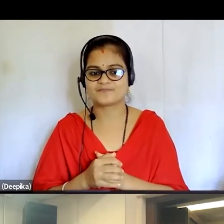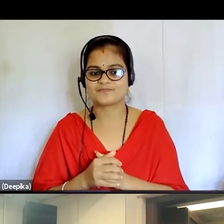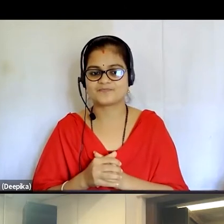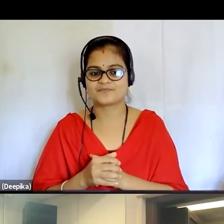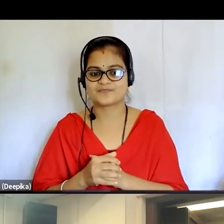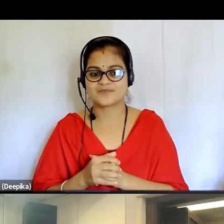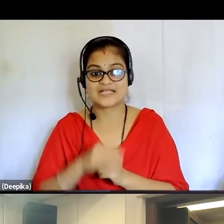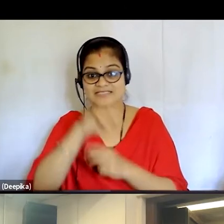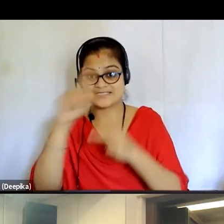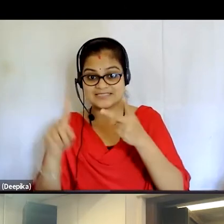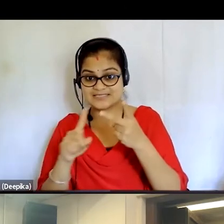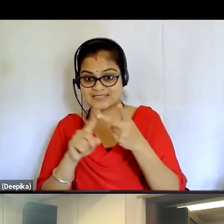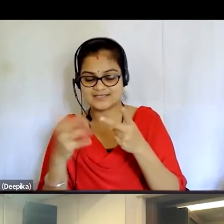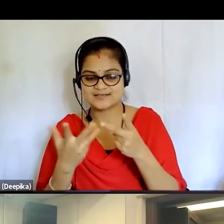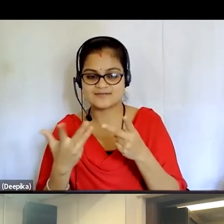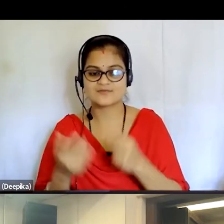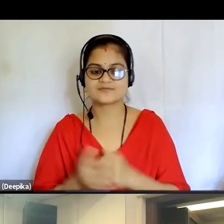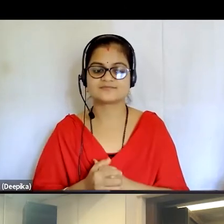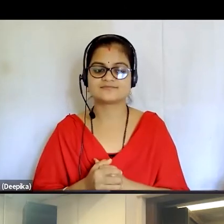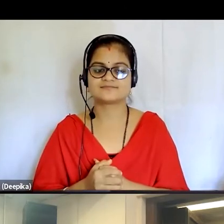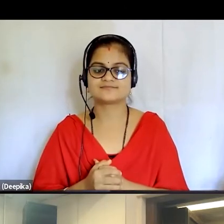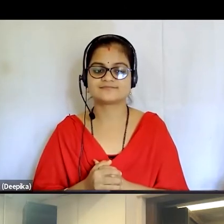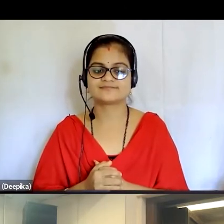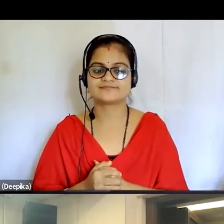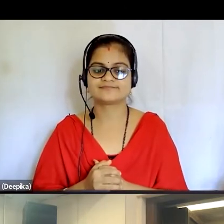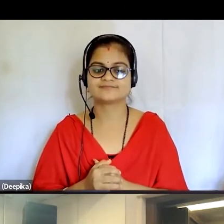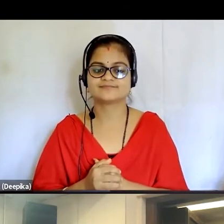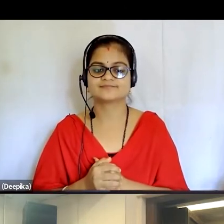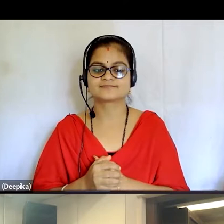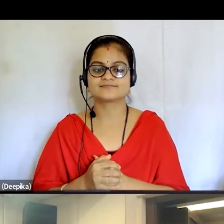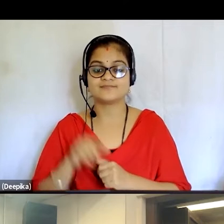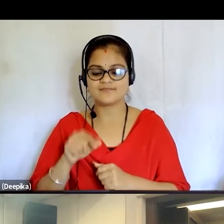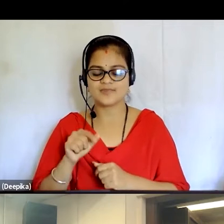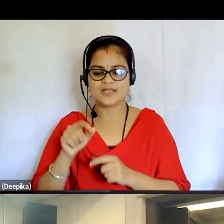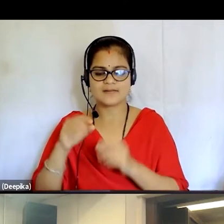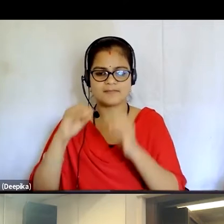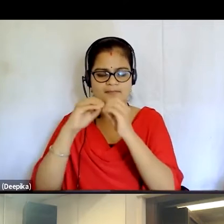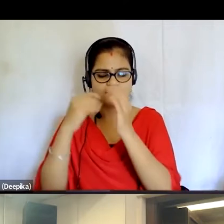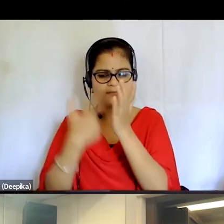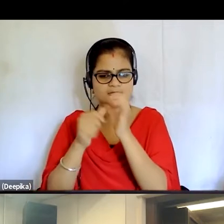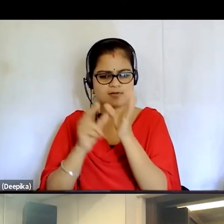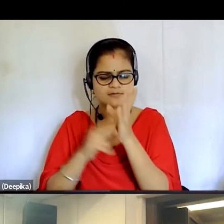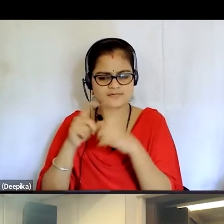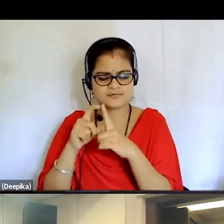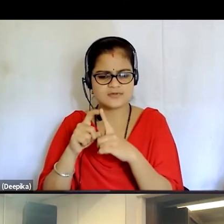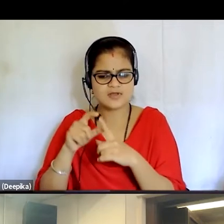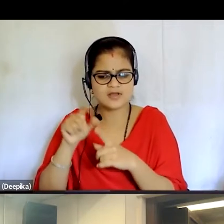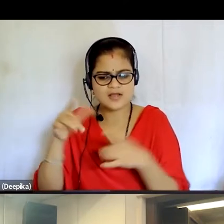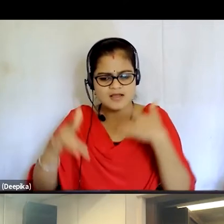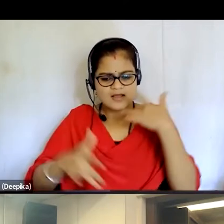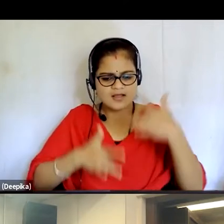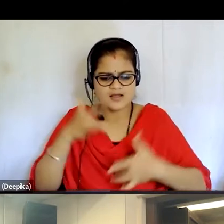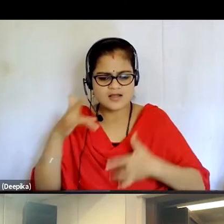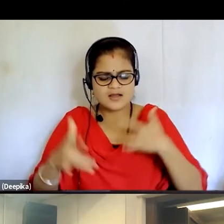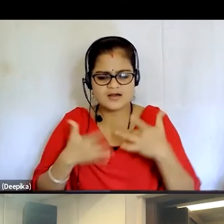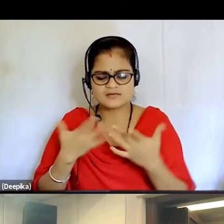The second aspect we look for is what emotion does the brand want to evoke? And, you